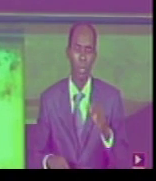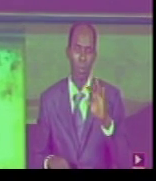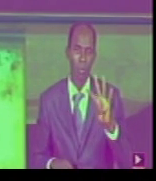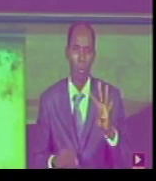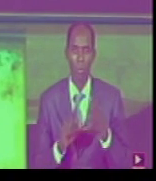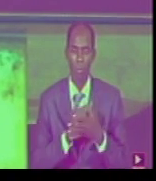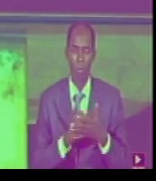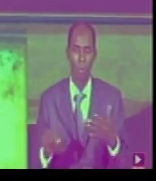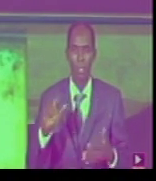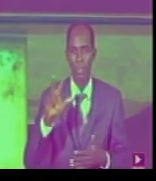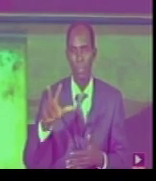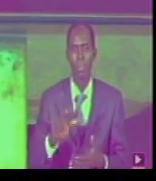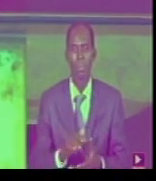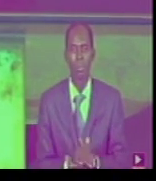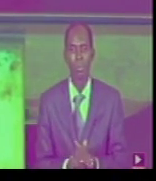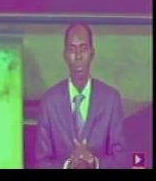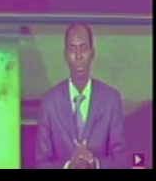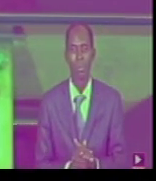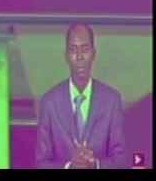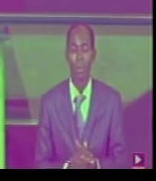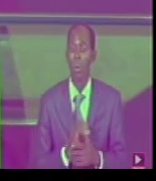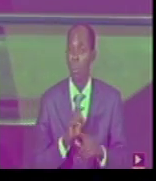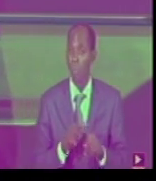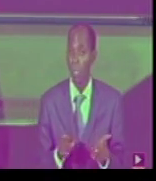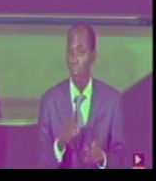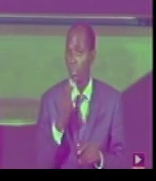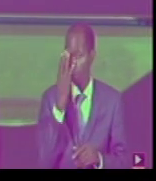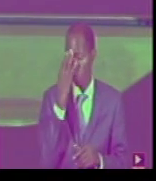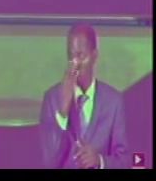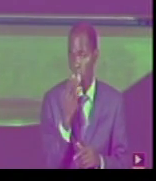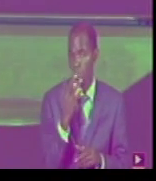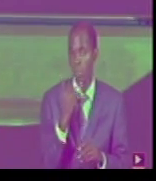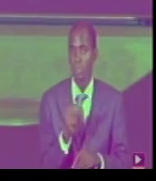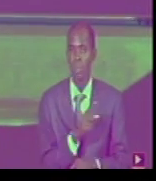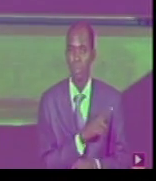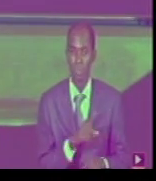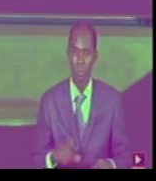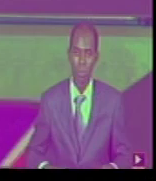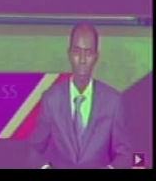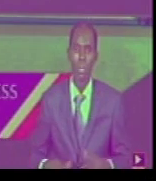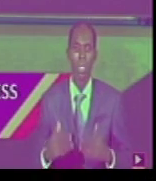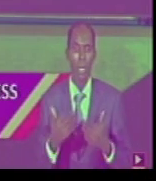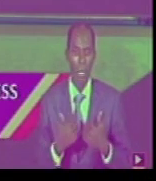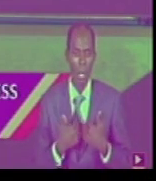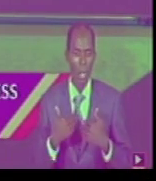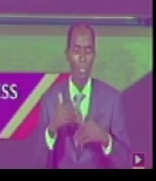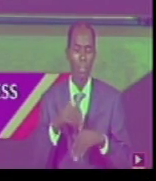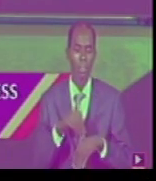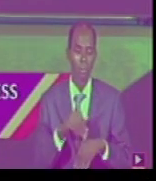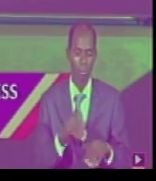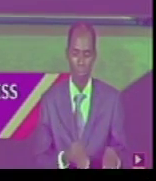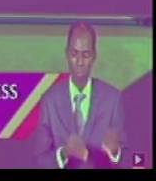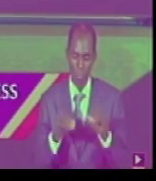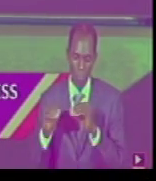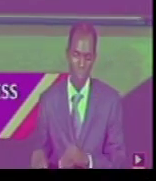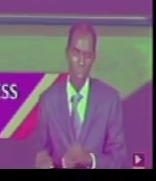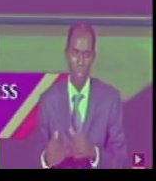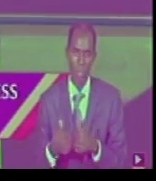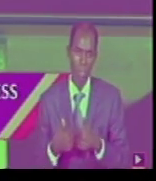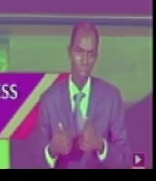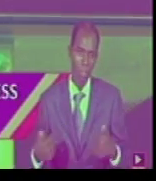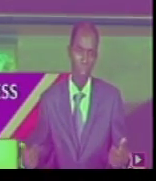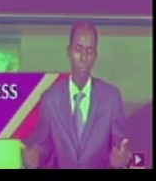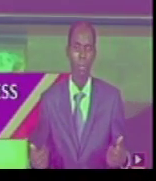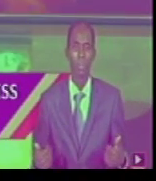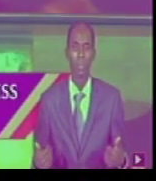verse 3. But know that the Lord has set apart him